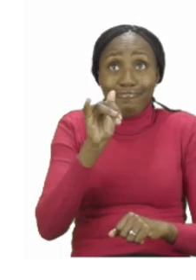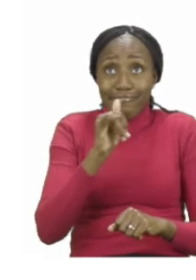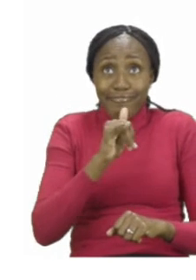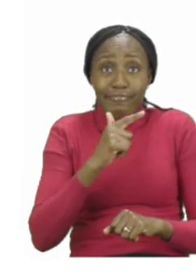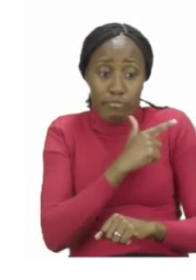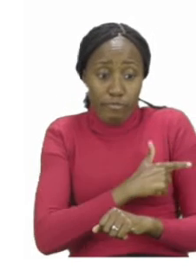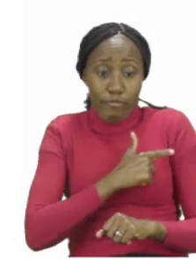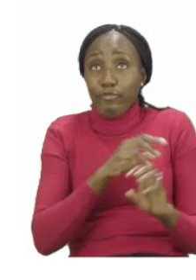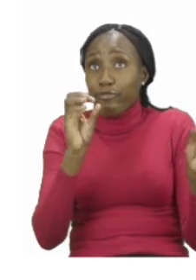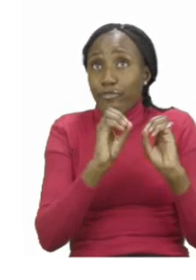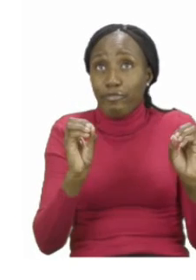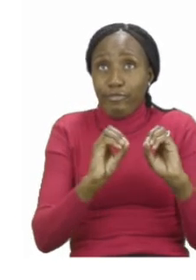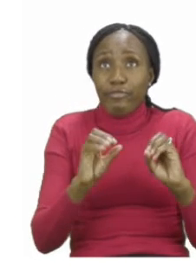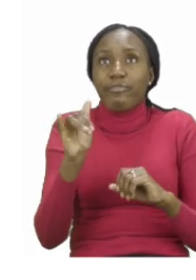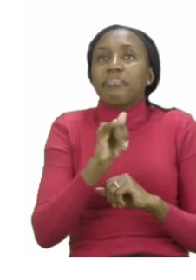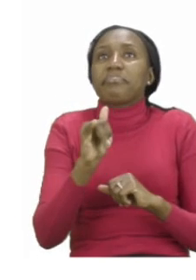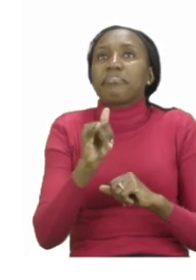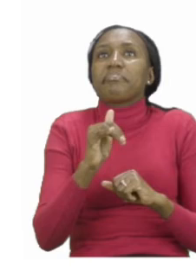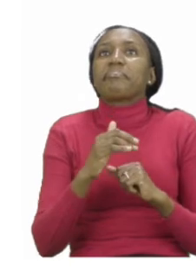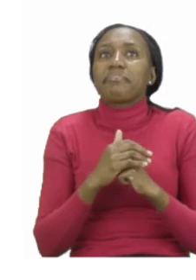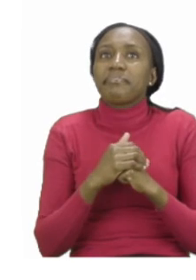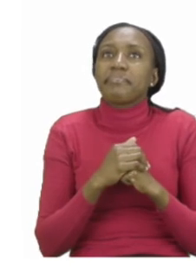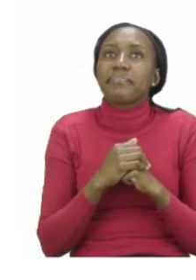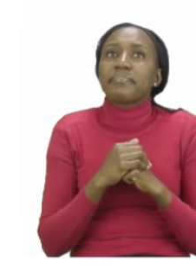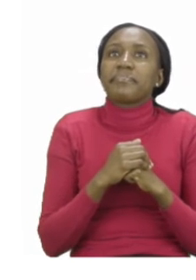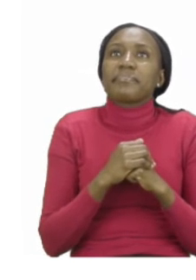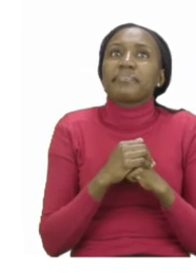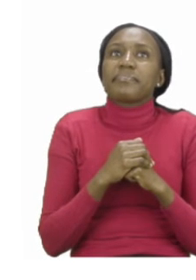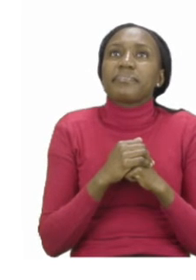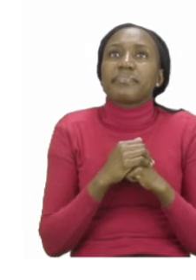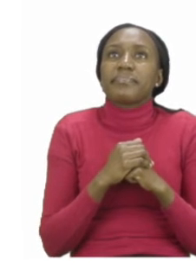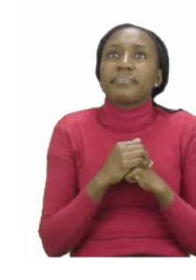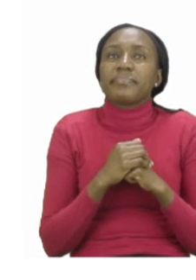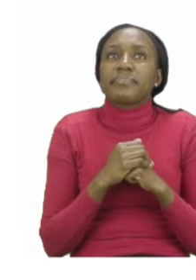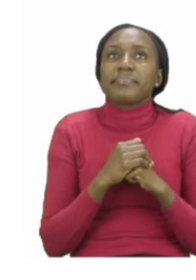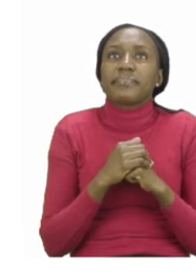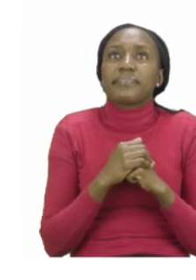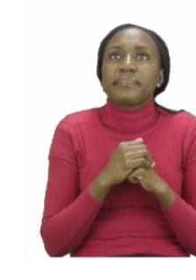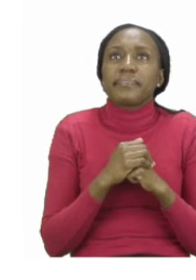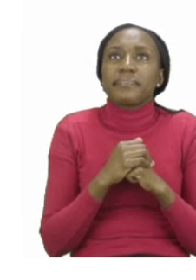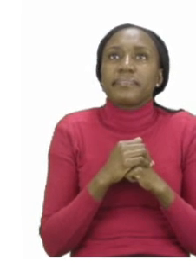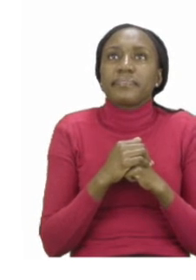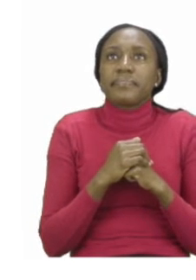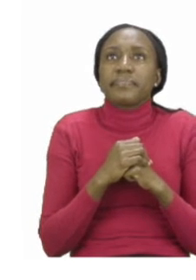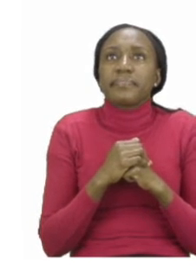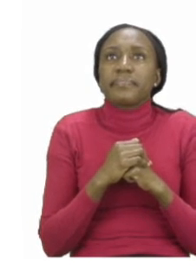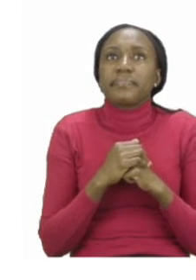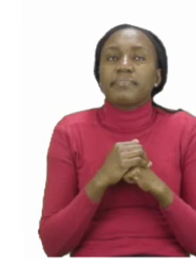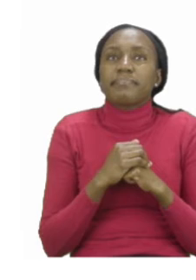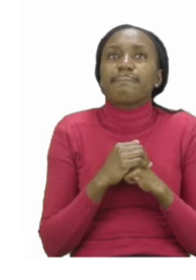find out which of these pictures or things in these pictures are living